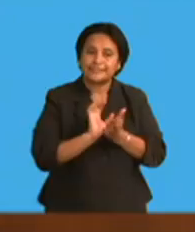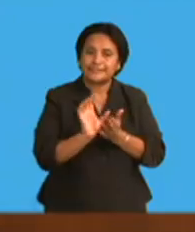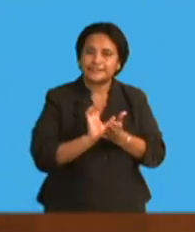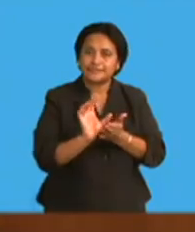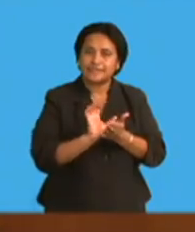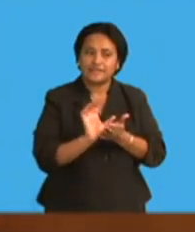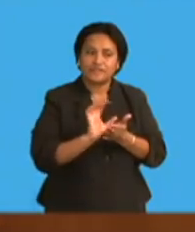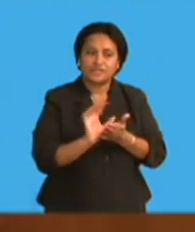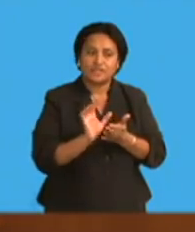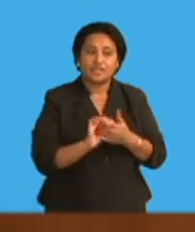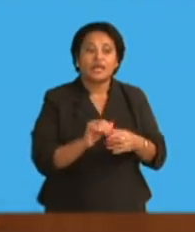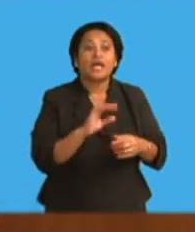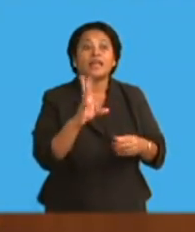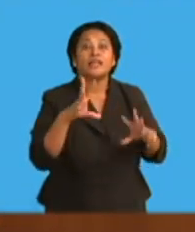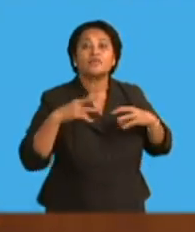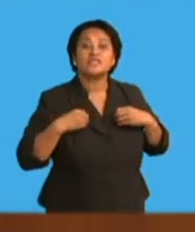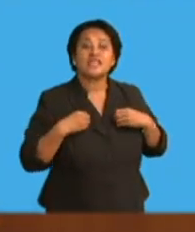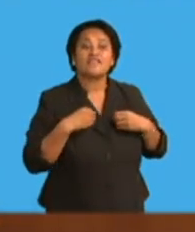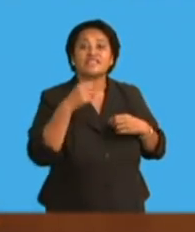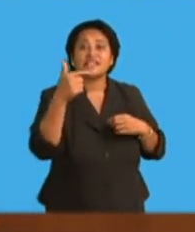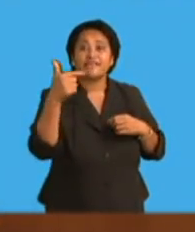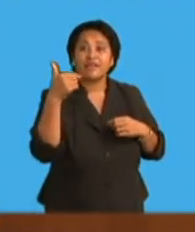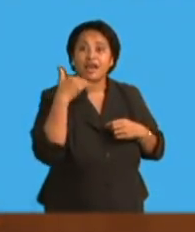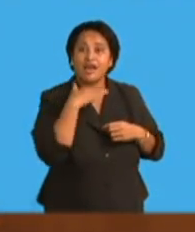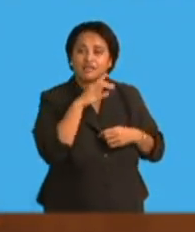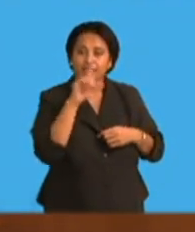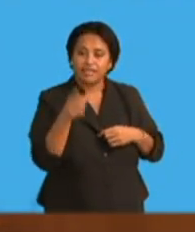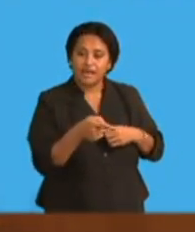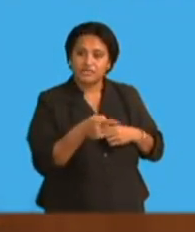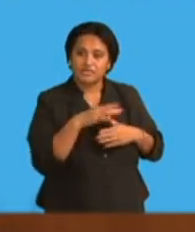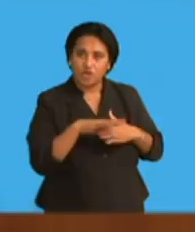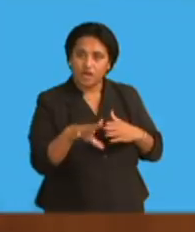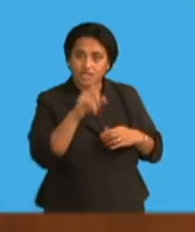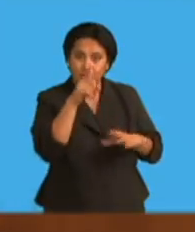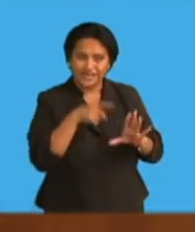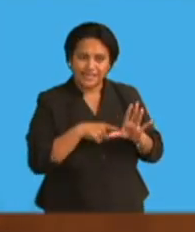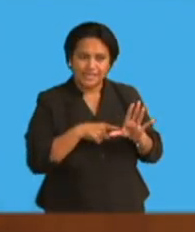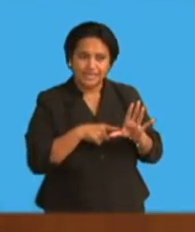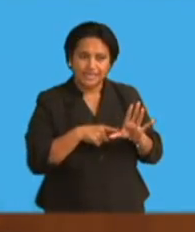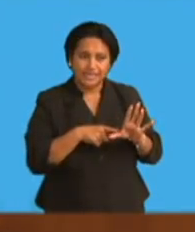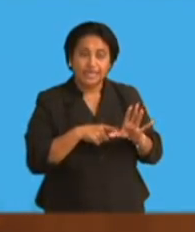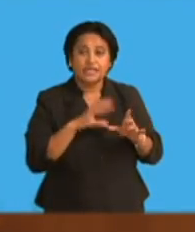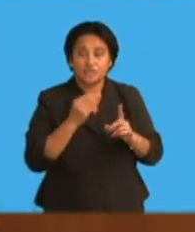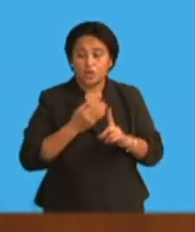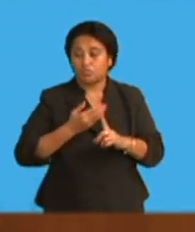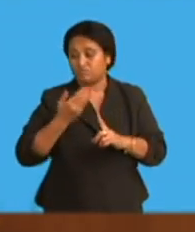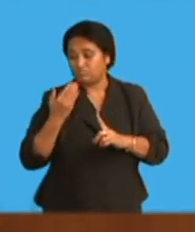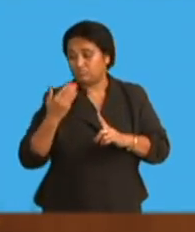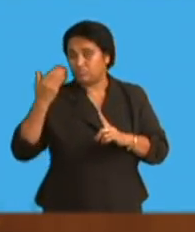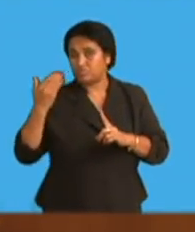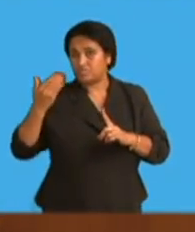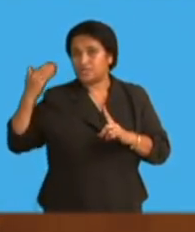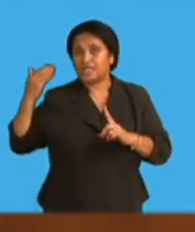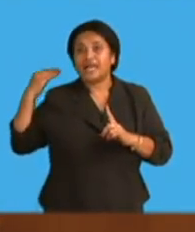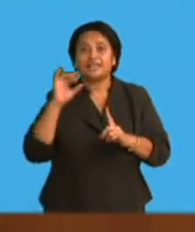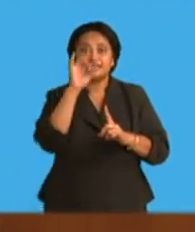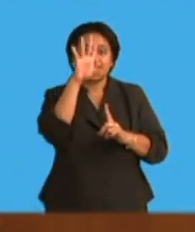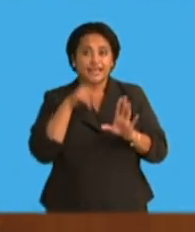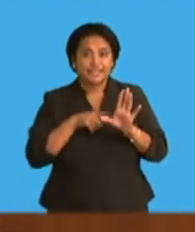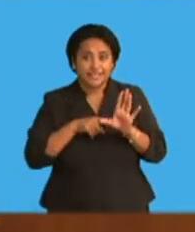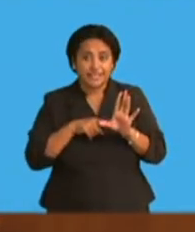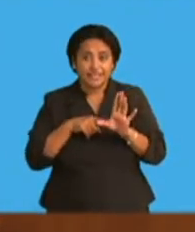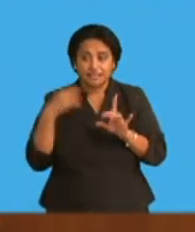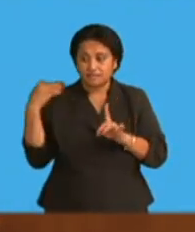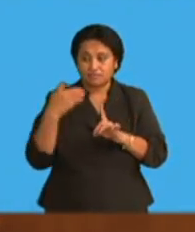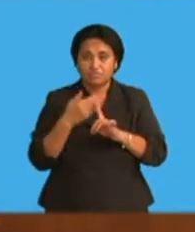They were getting about $700,000 a year, around that. So over the last 10 years, or whatever they've been stopped